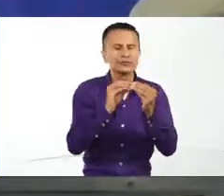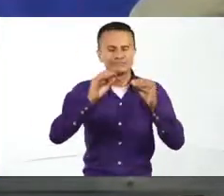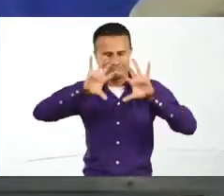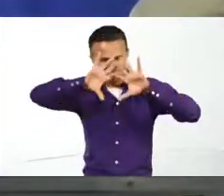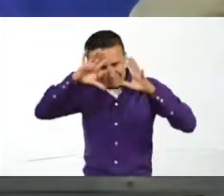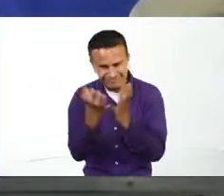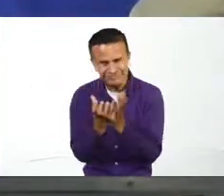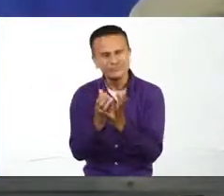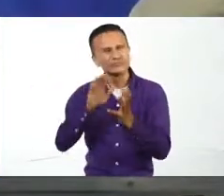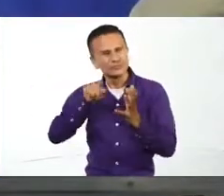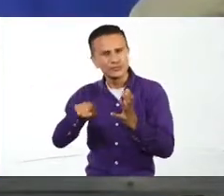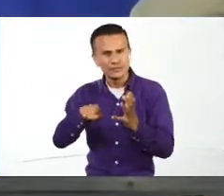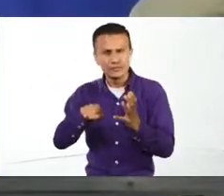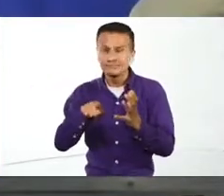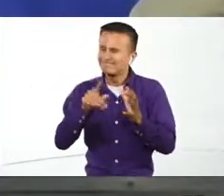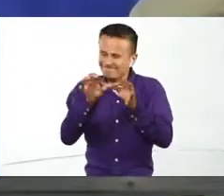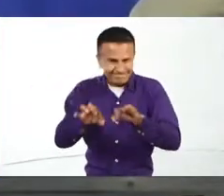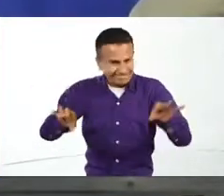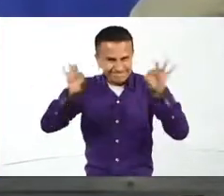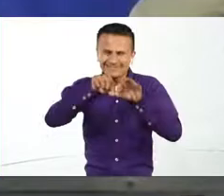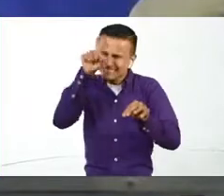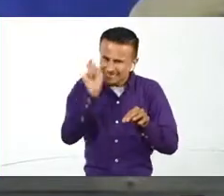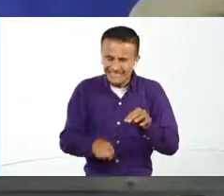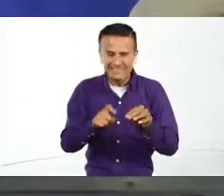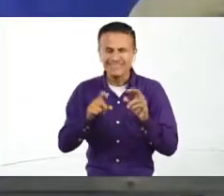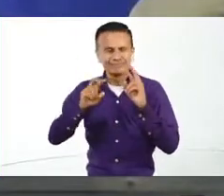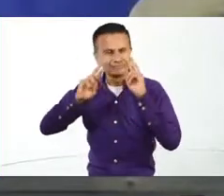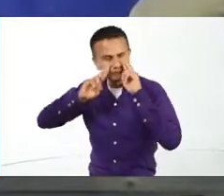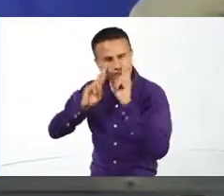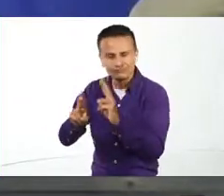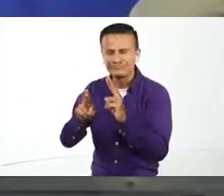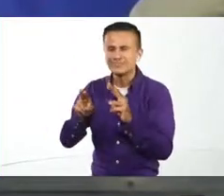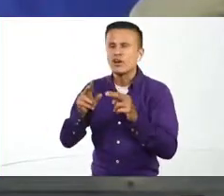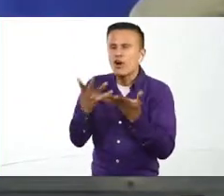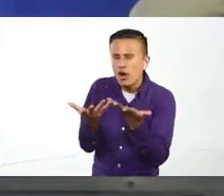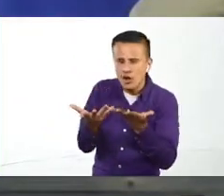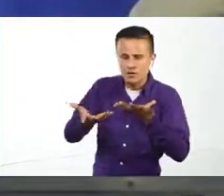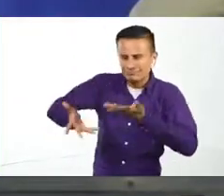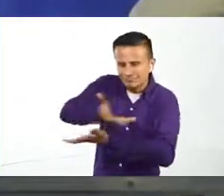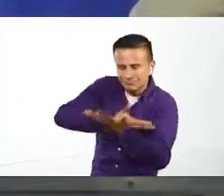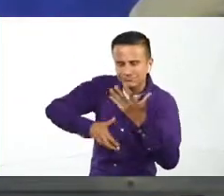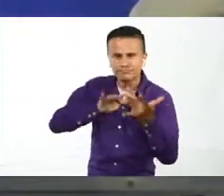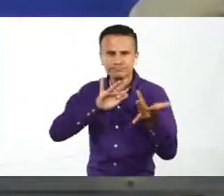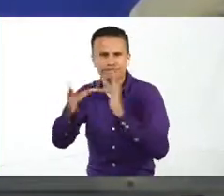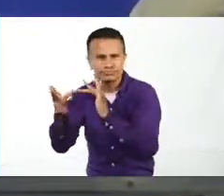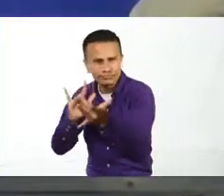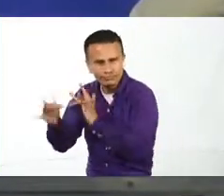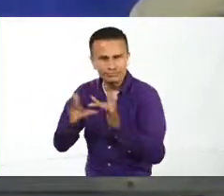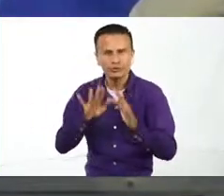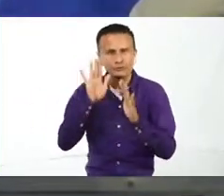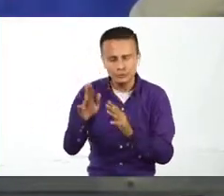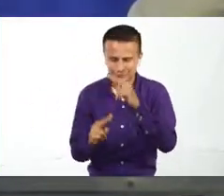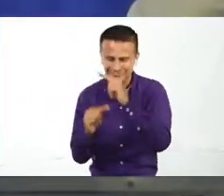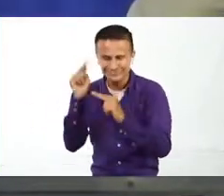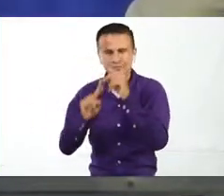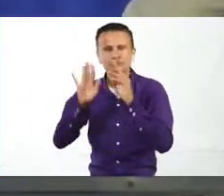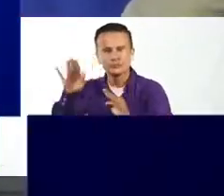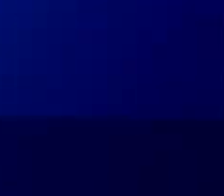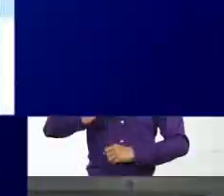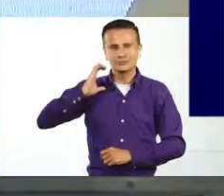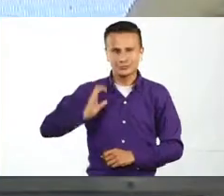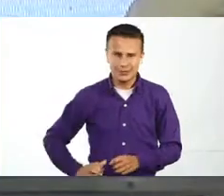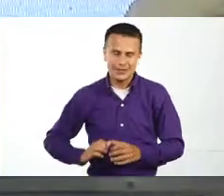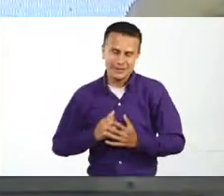tema de ciudadanía global, lo que de base viene es un reconocimiento de unas nuevas formas de interacción y de construcciones de